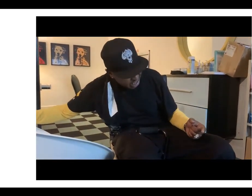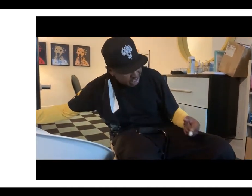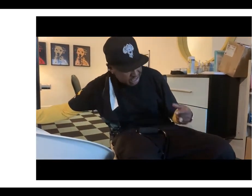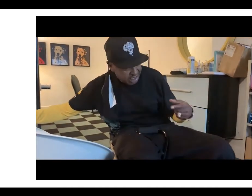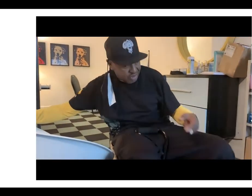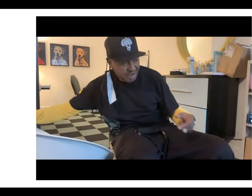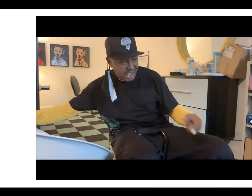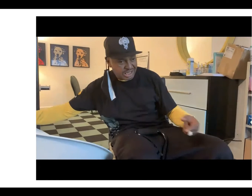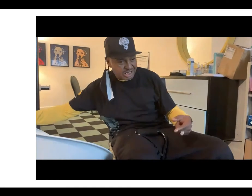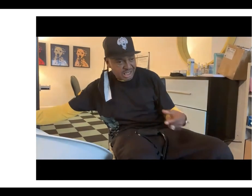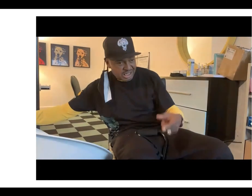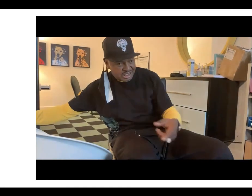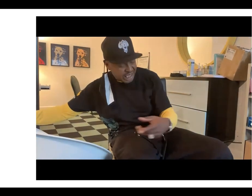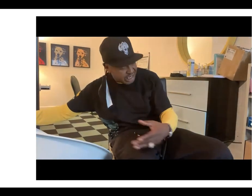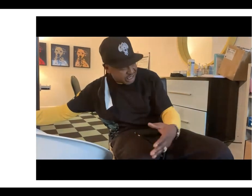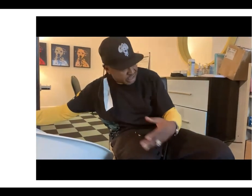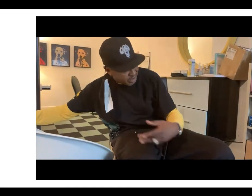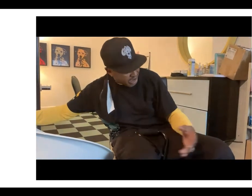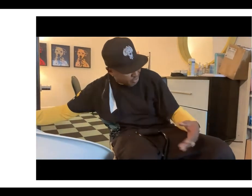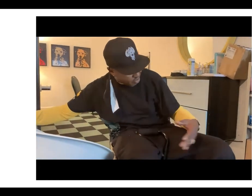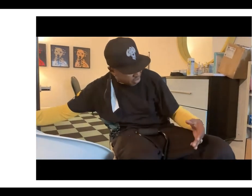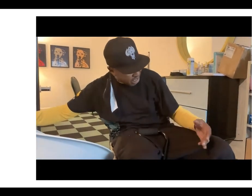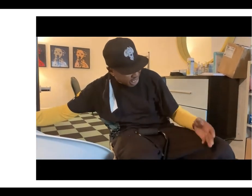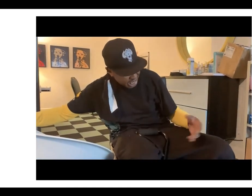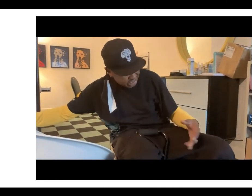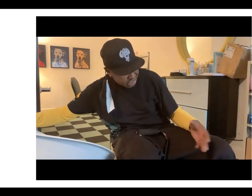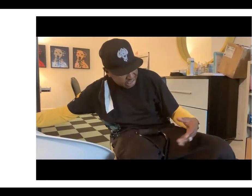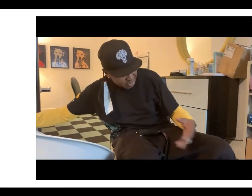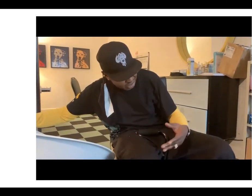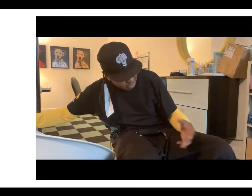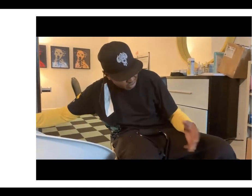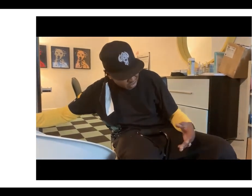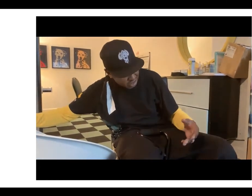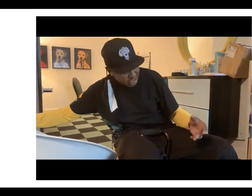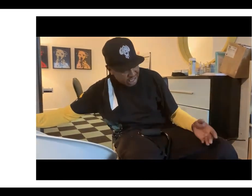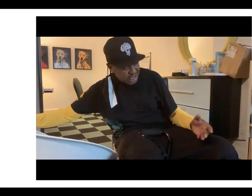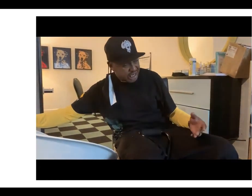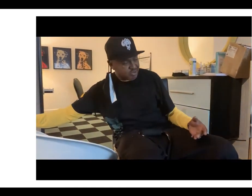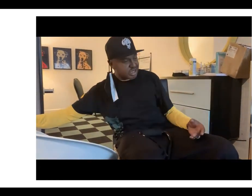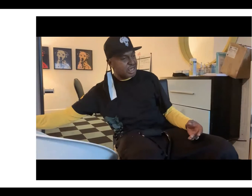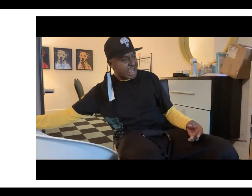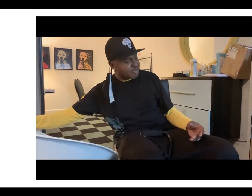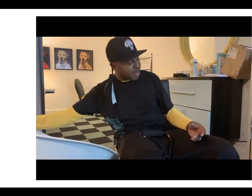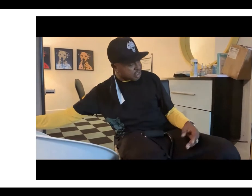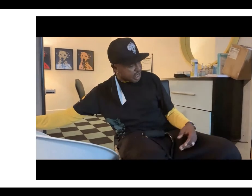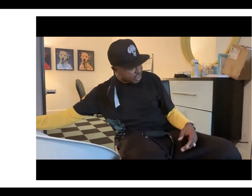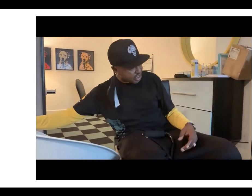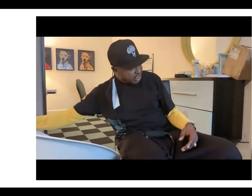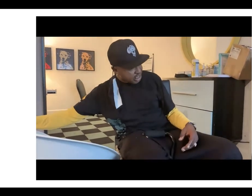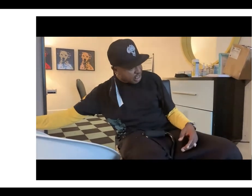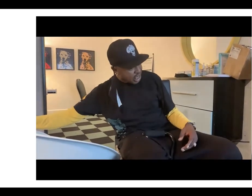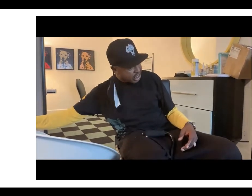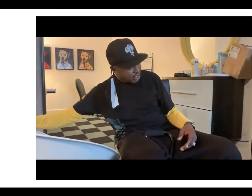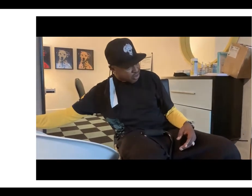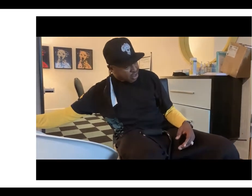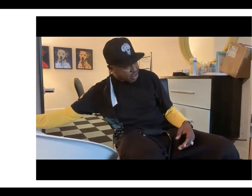what I'm saying? Because everybody had to sign their paperwork. 18 months, and it ain't been 8 months yet. Thank